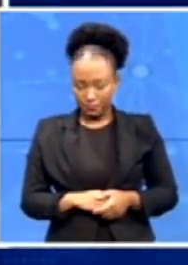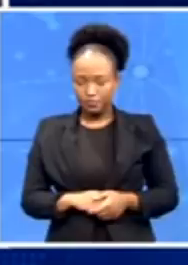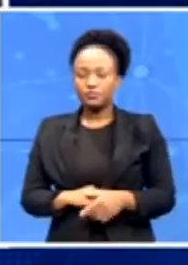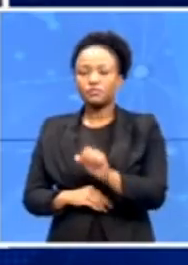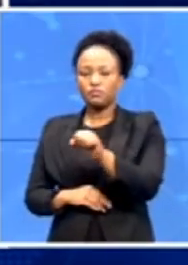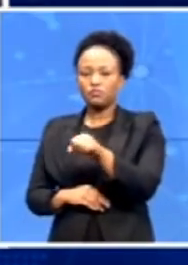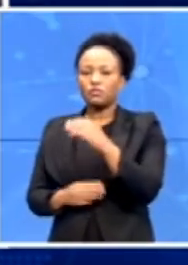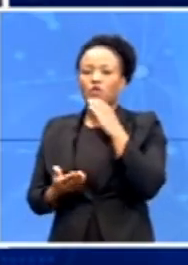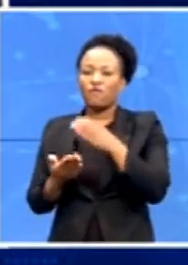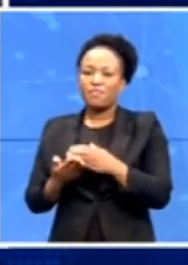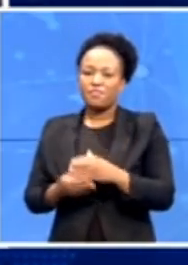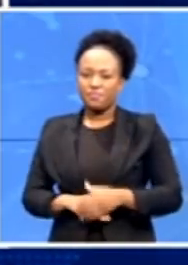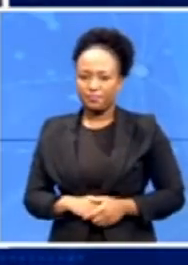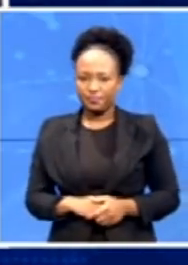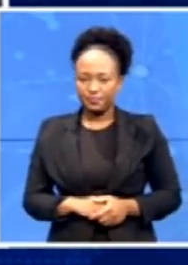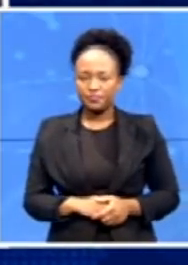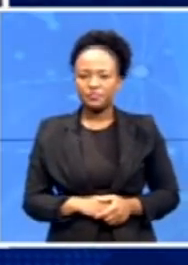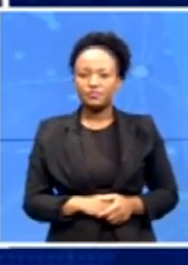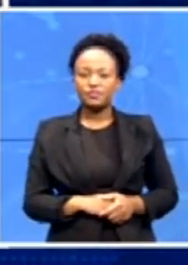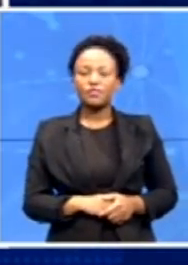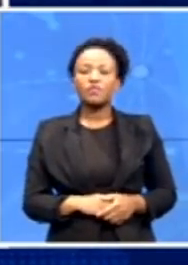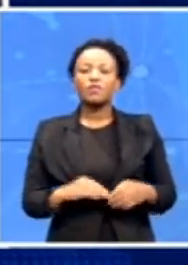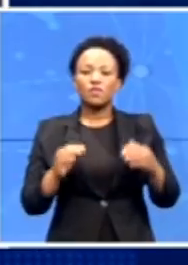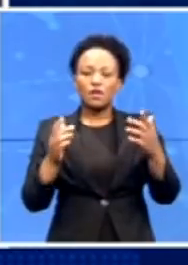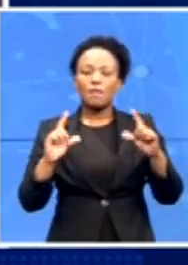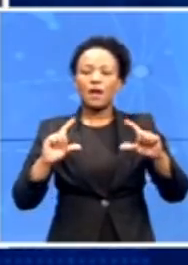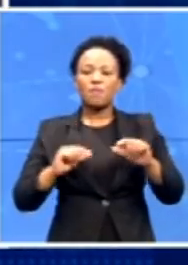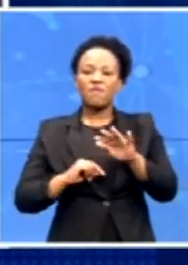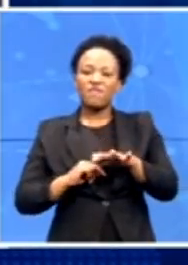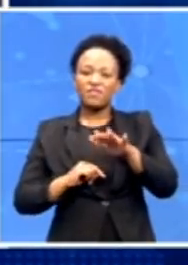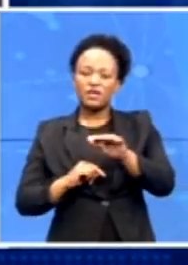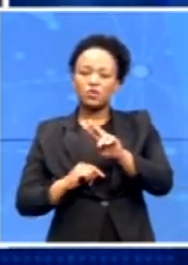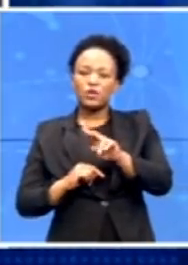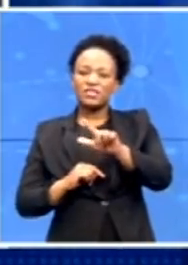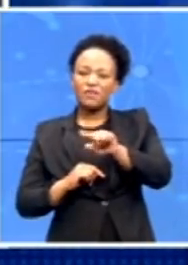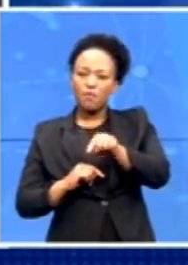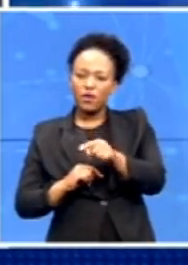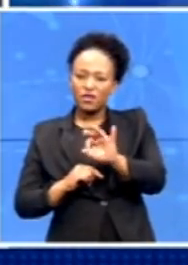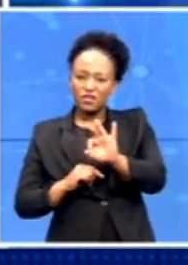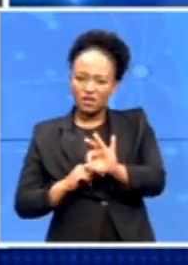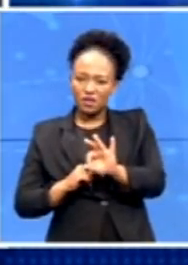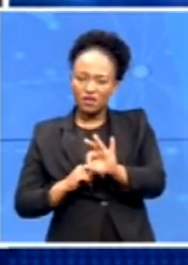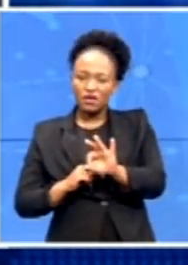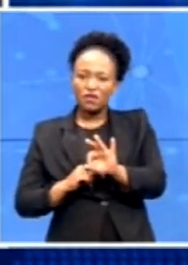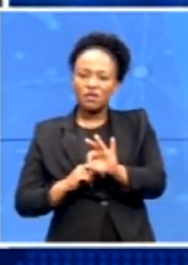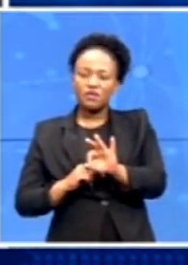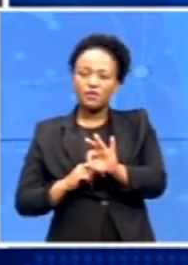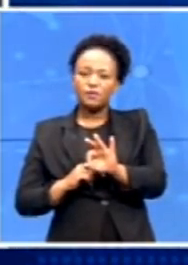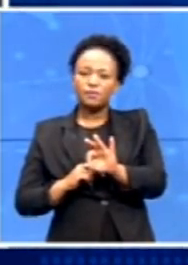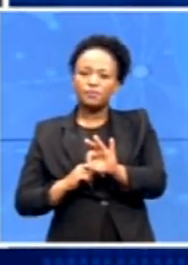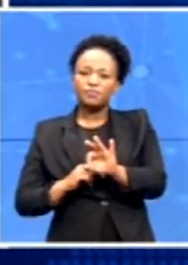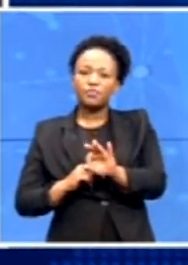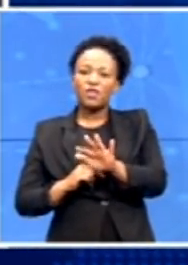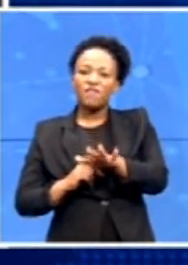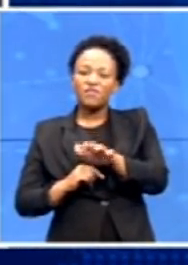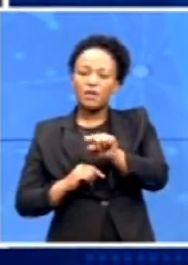paragraph 15, add paragraph 27.3 thereof. Subparagraph 15.1. The last